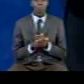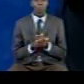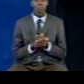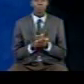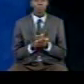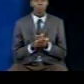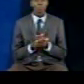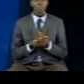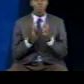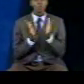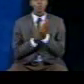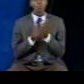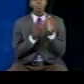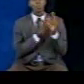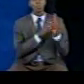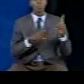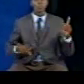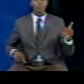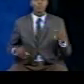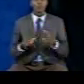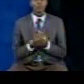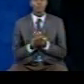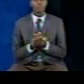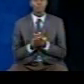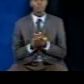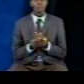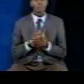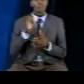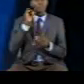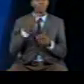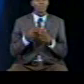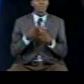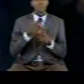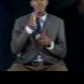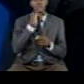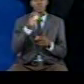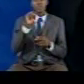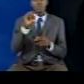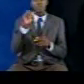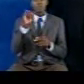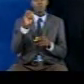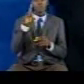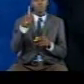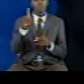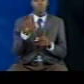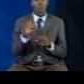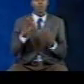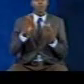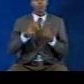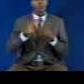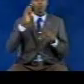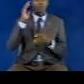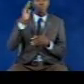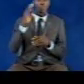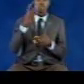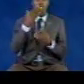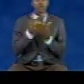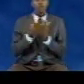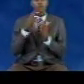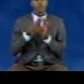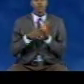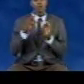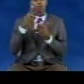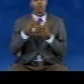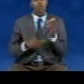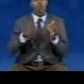Praise the Lord. My name is Samuel Owens, and I am here to testify the goodness of God, what God